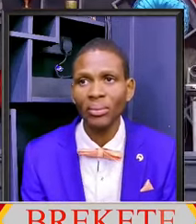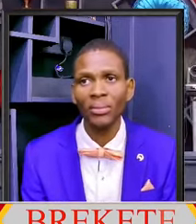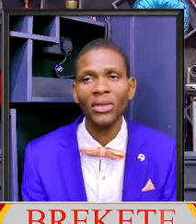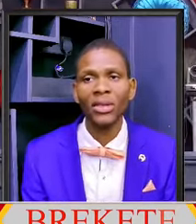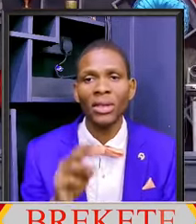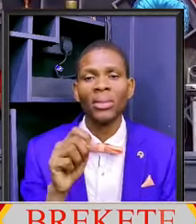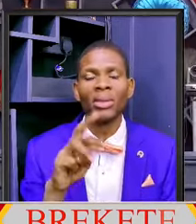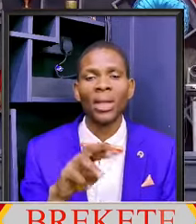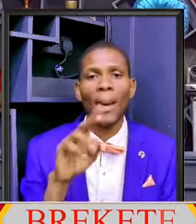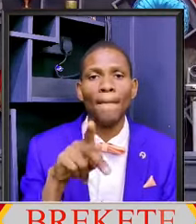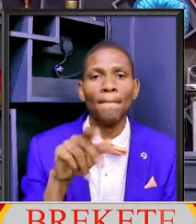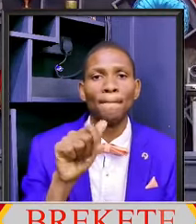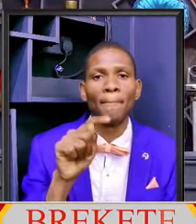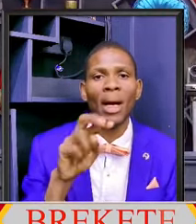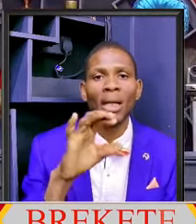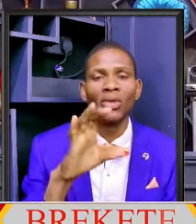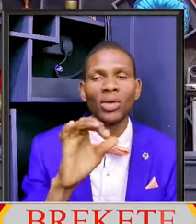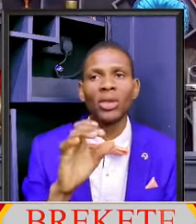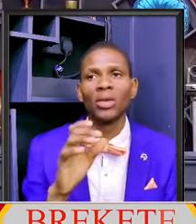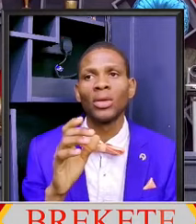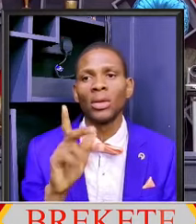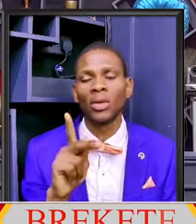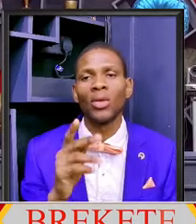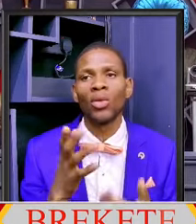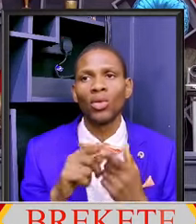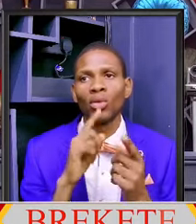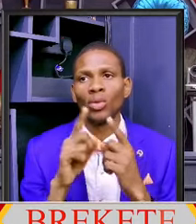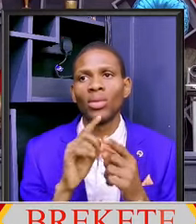Mr. Patrick Otoro won't talk. My ordinary president,